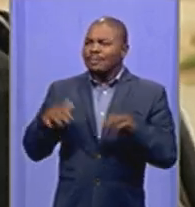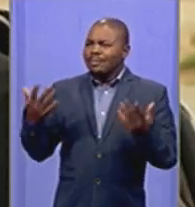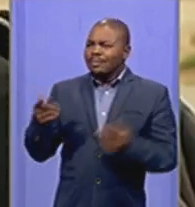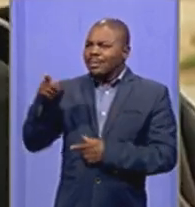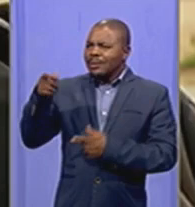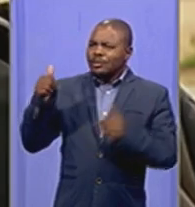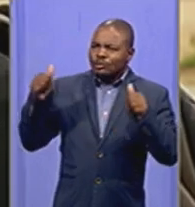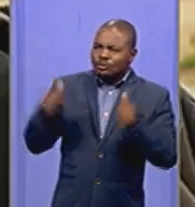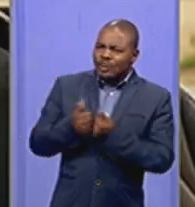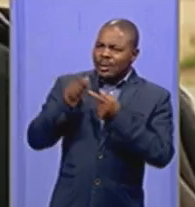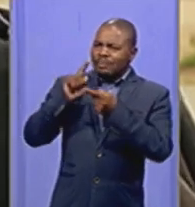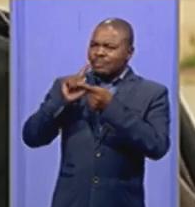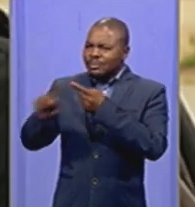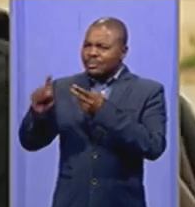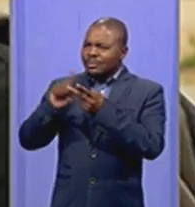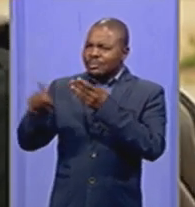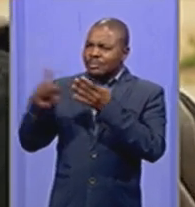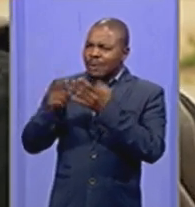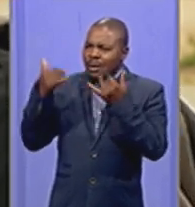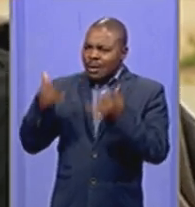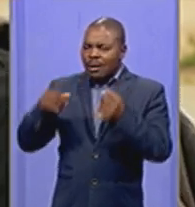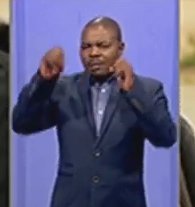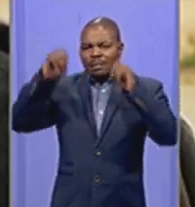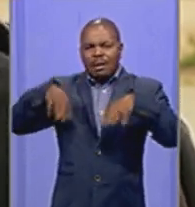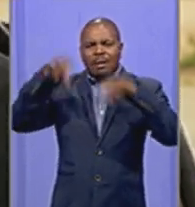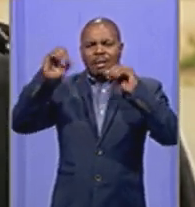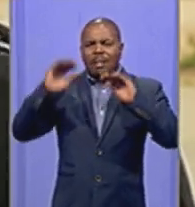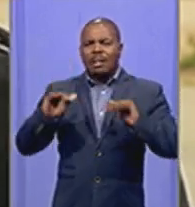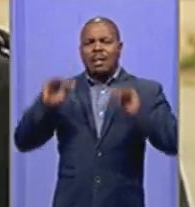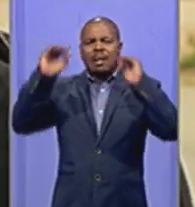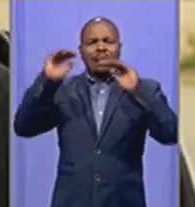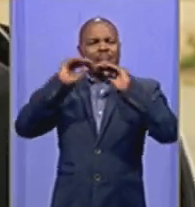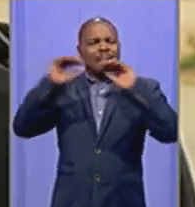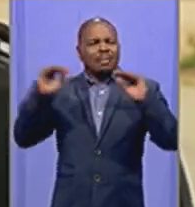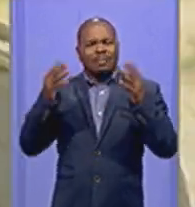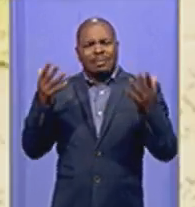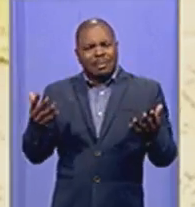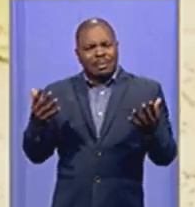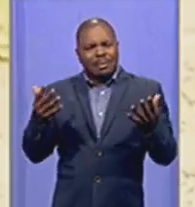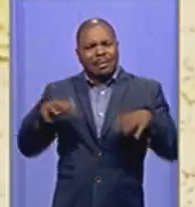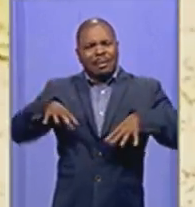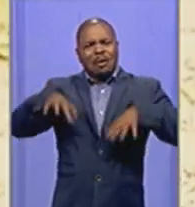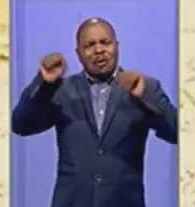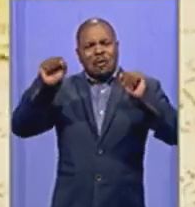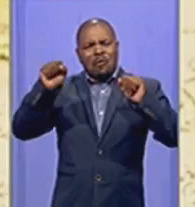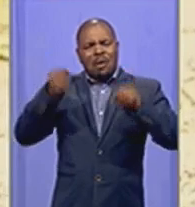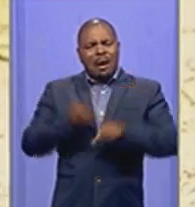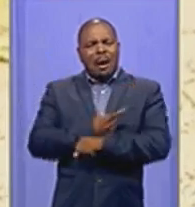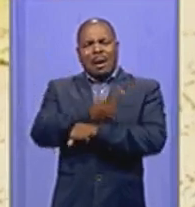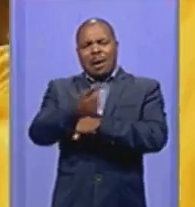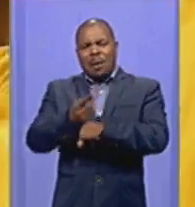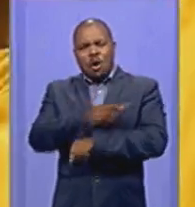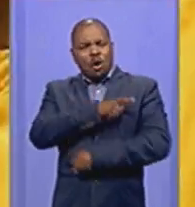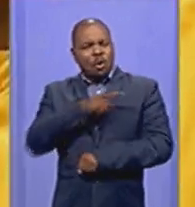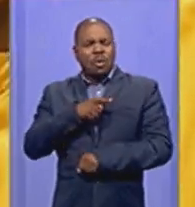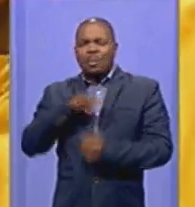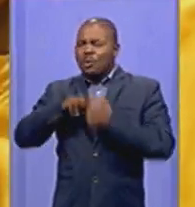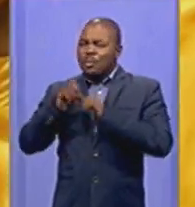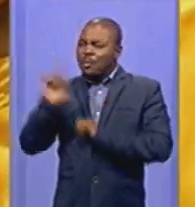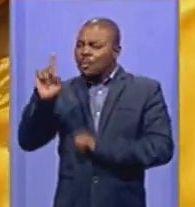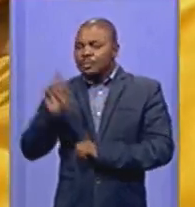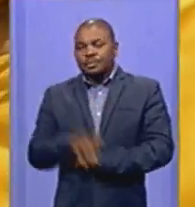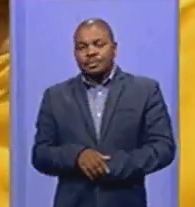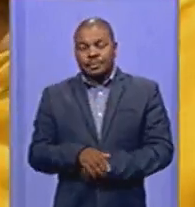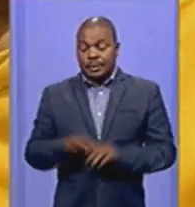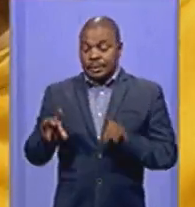gore tlhokego ya motlakase e fitlhelele leveleng ya gore re timelwa di-hour tse dintšhintšhikeng. Lefapha la thuto